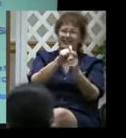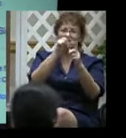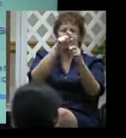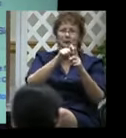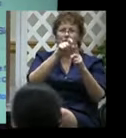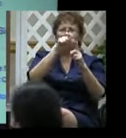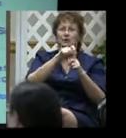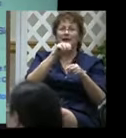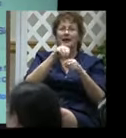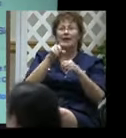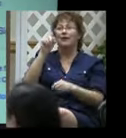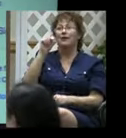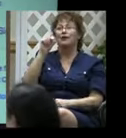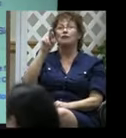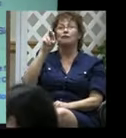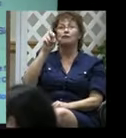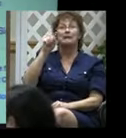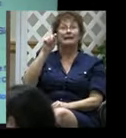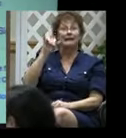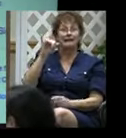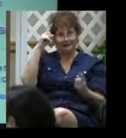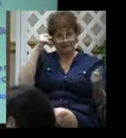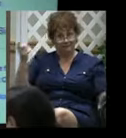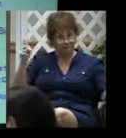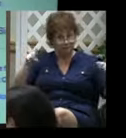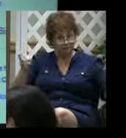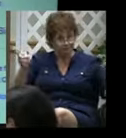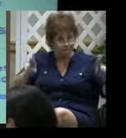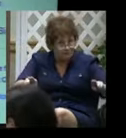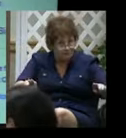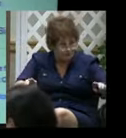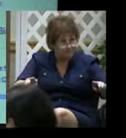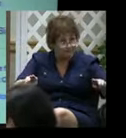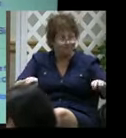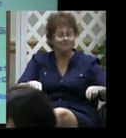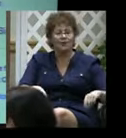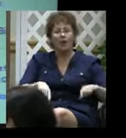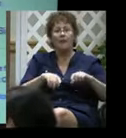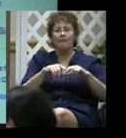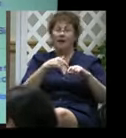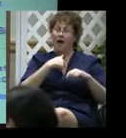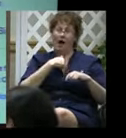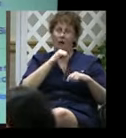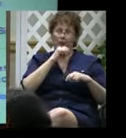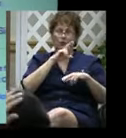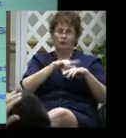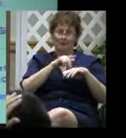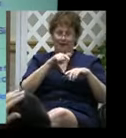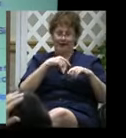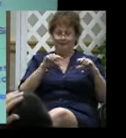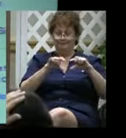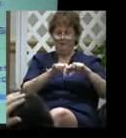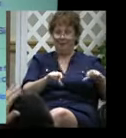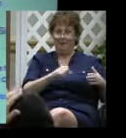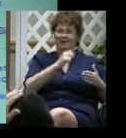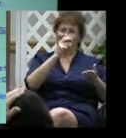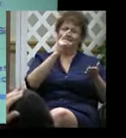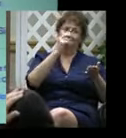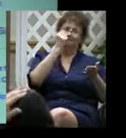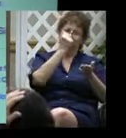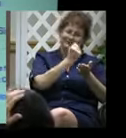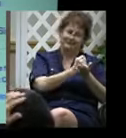treaty, which wouldn't necessarily be the way I would have translated everything. And on the very bottom, I stamped and signed it. But I